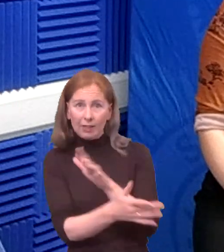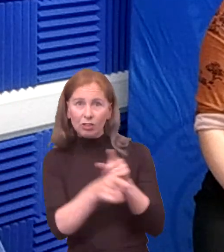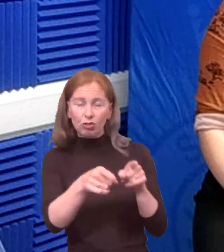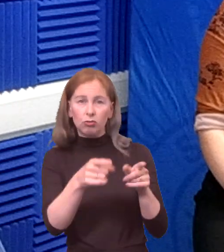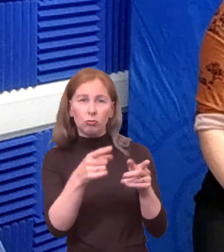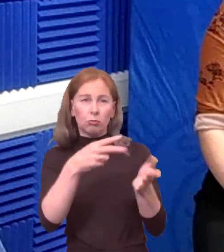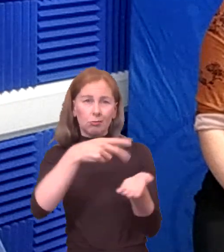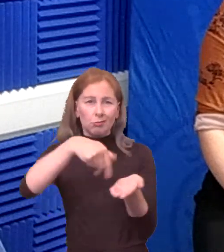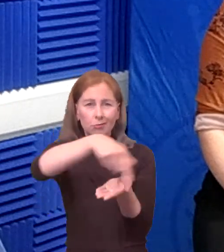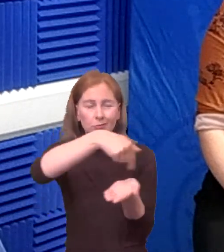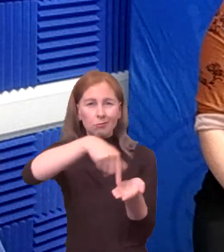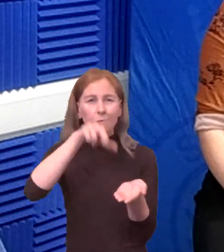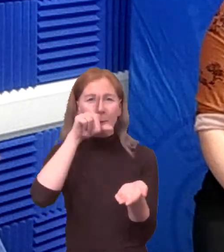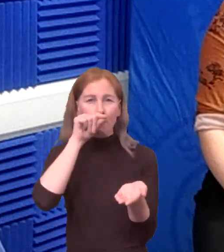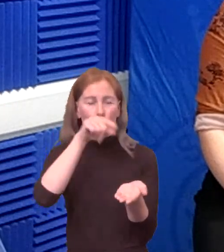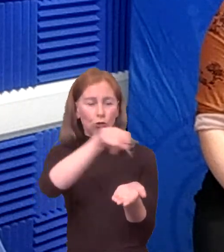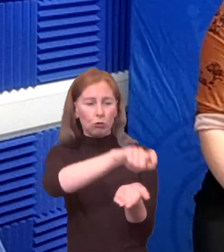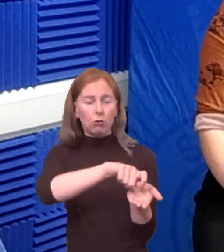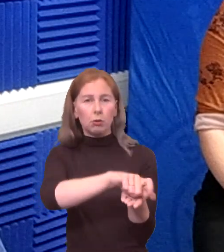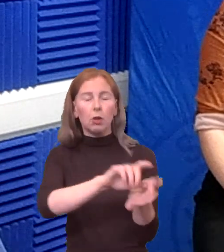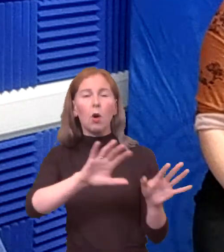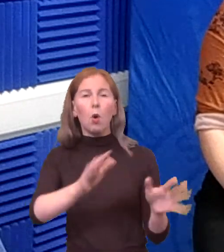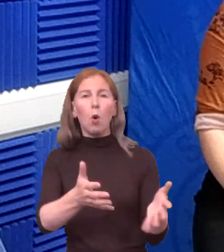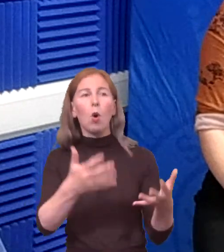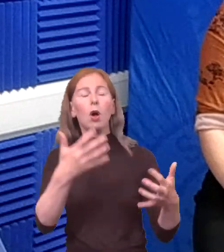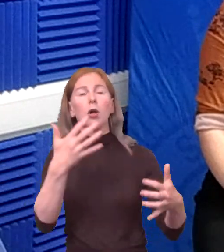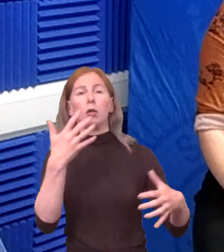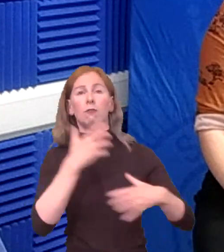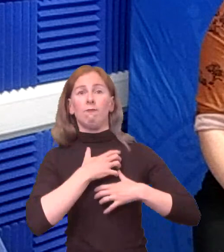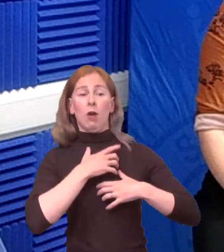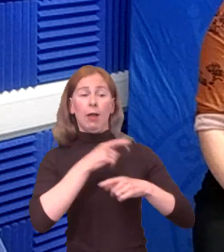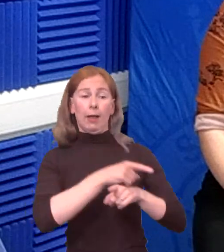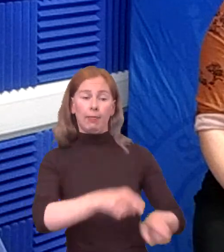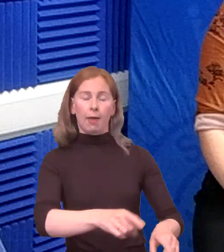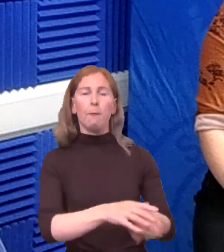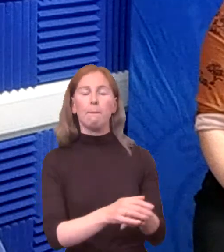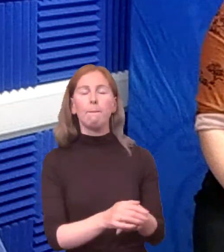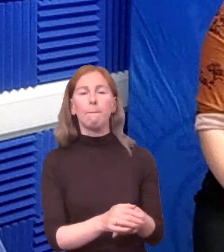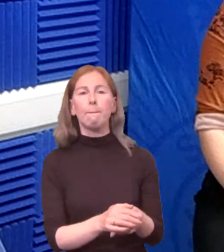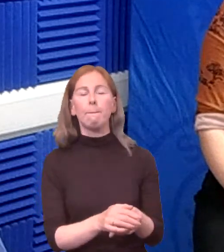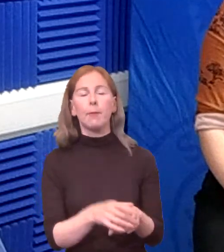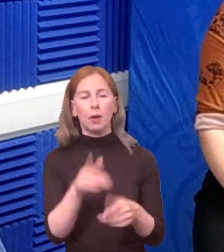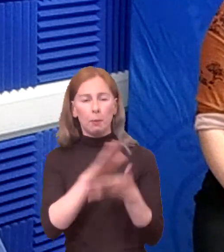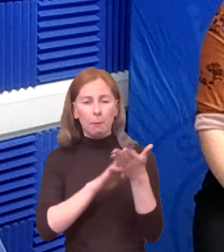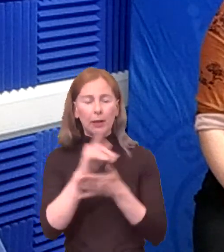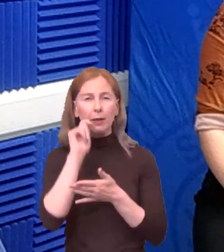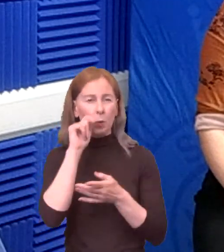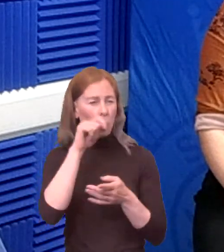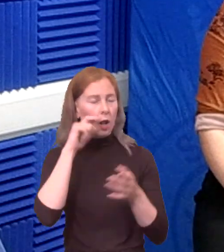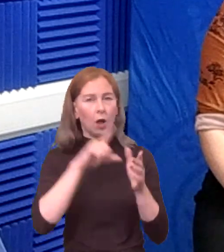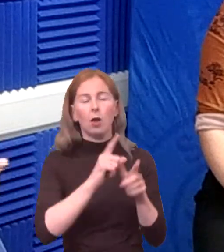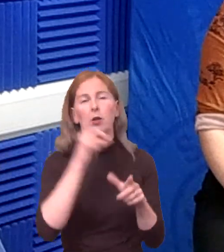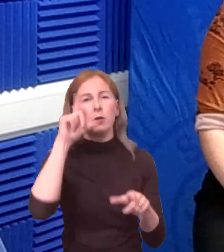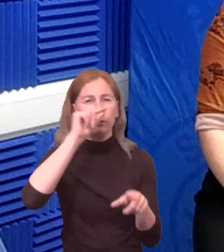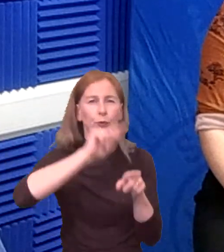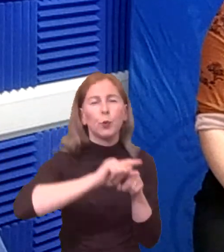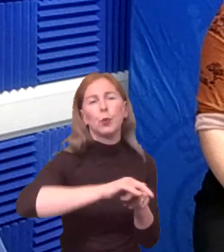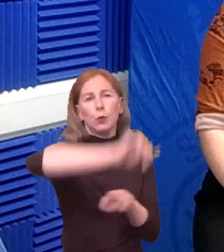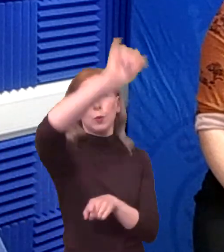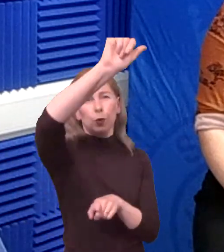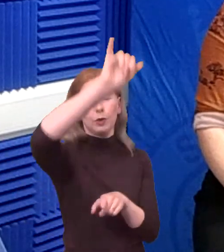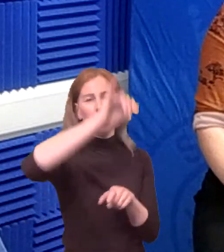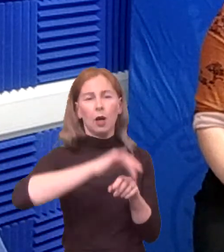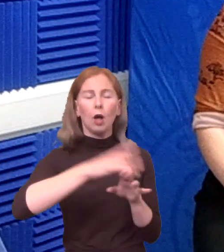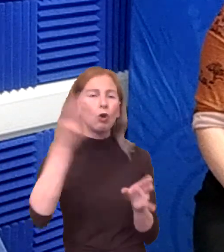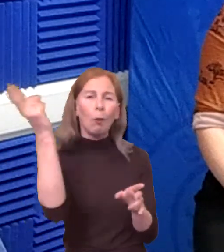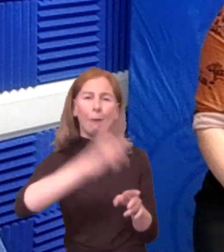on their likelihood of them returning. And some of those ground nesting birds are quite endangered, and it's disappointing and frustrating